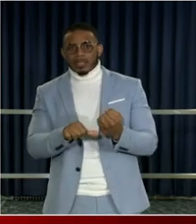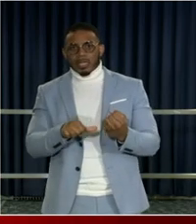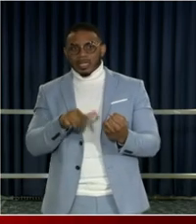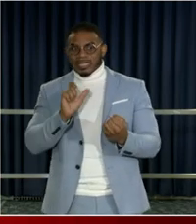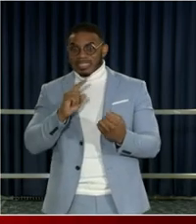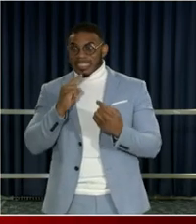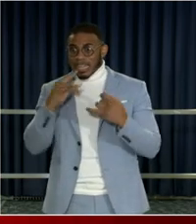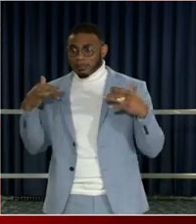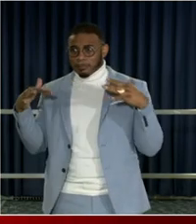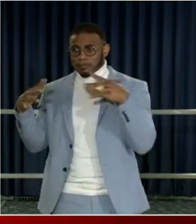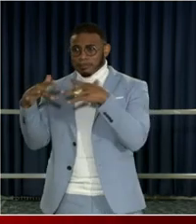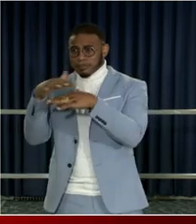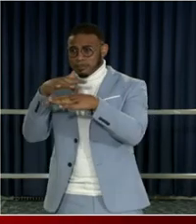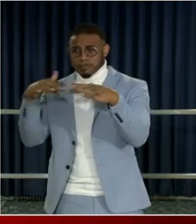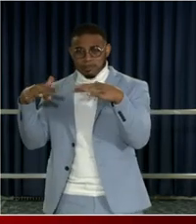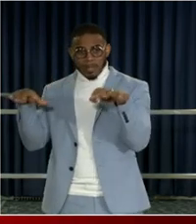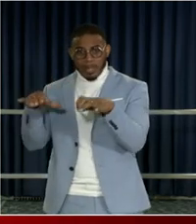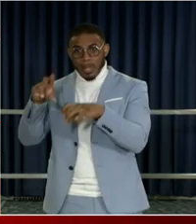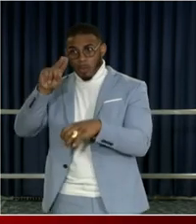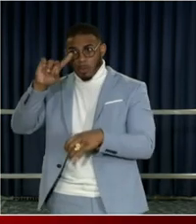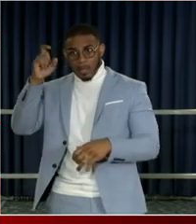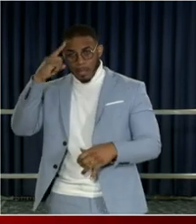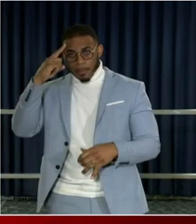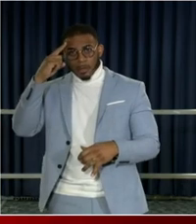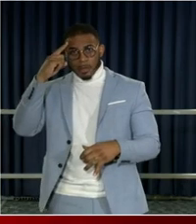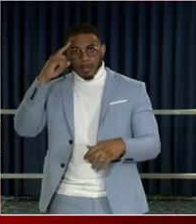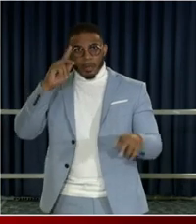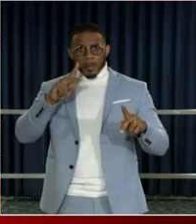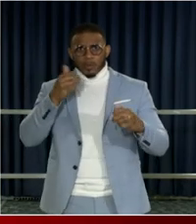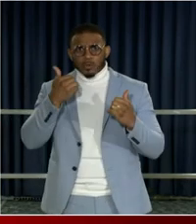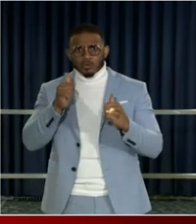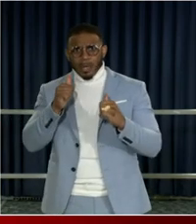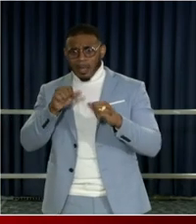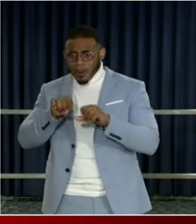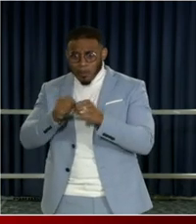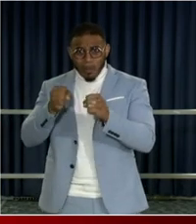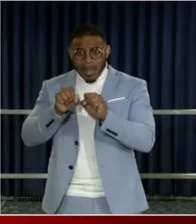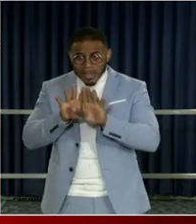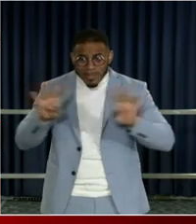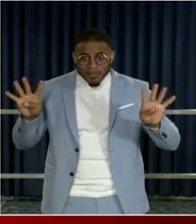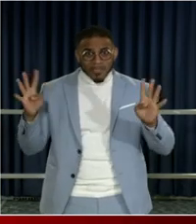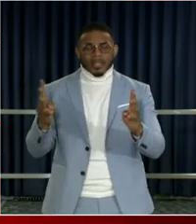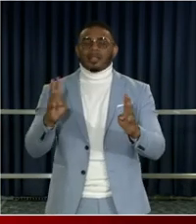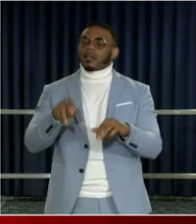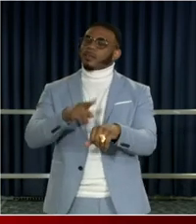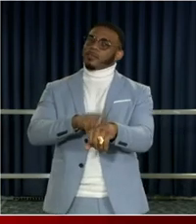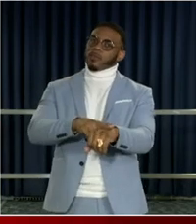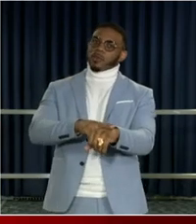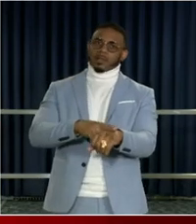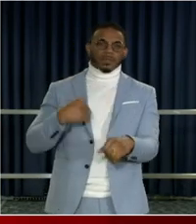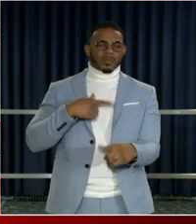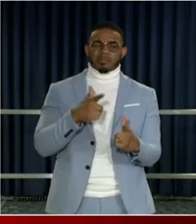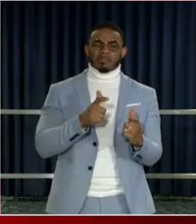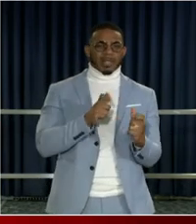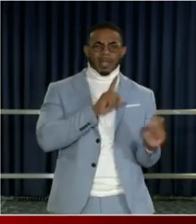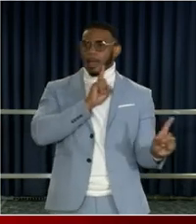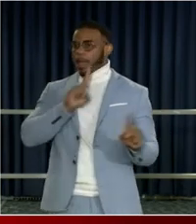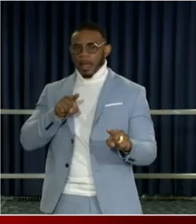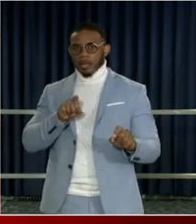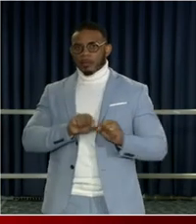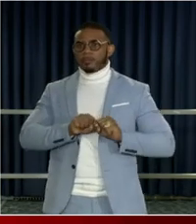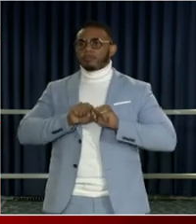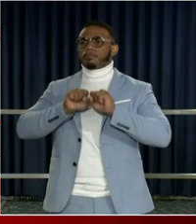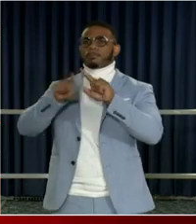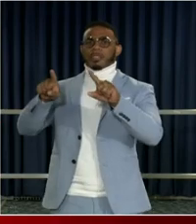significant activity at the United States Capitol, that people were trying to breach the fence, and of course we immediately